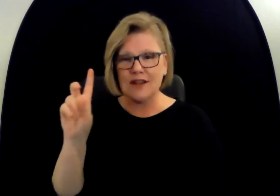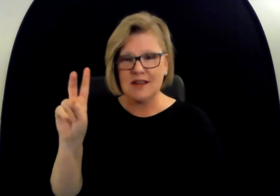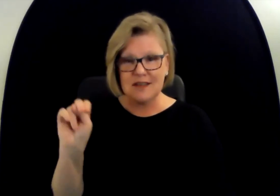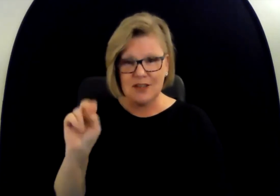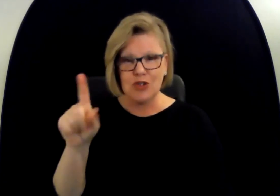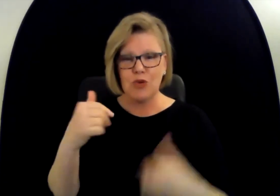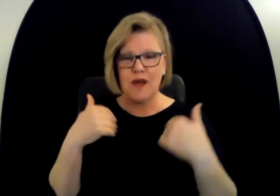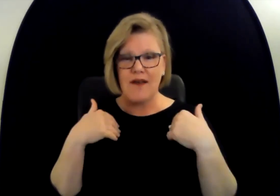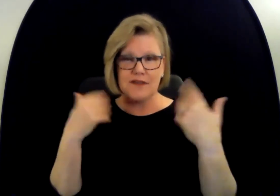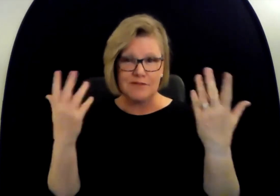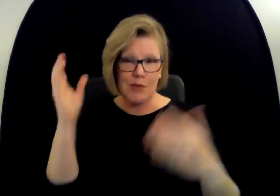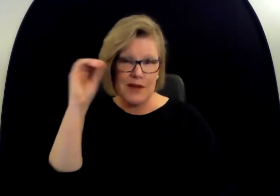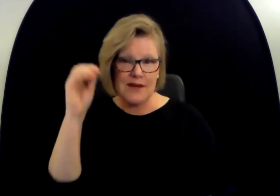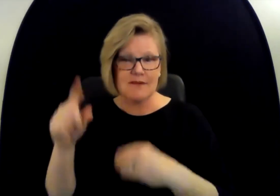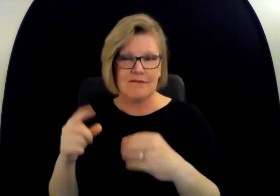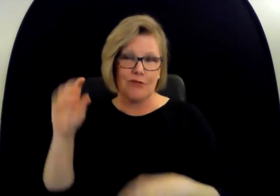side?